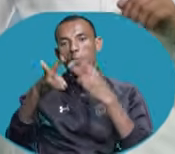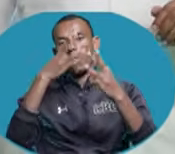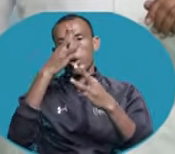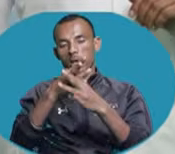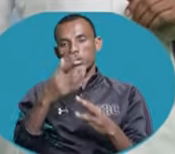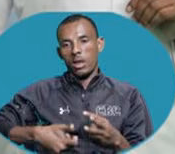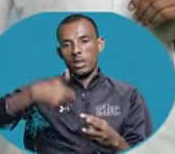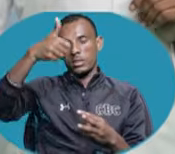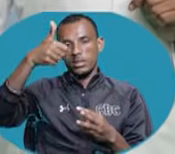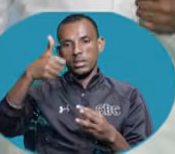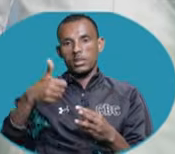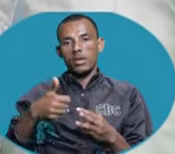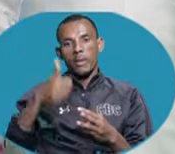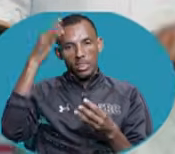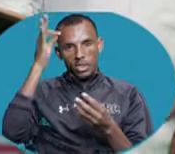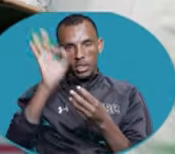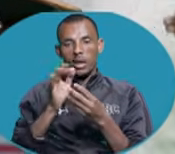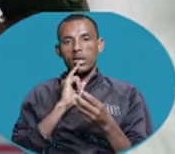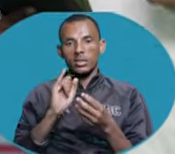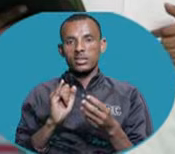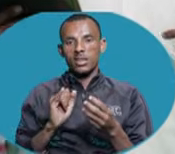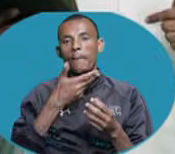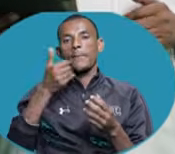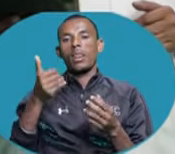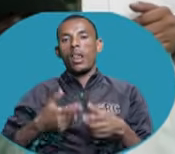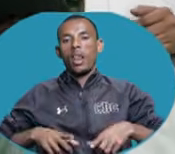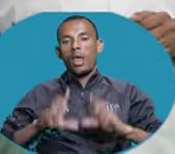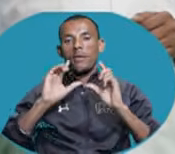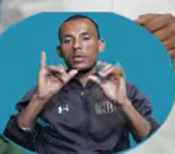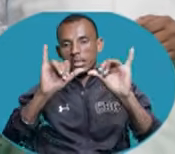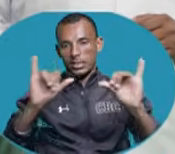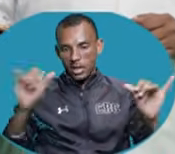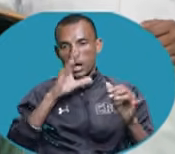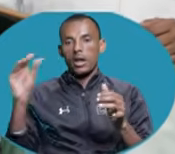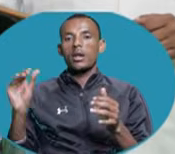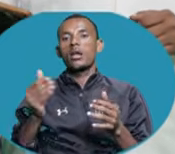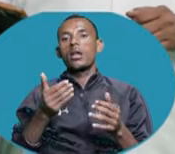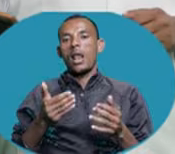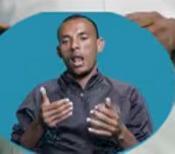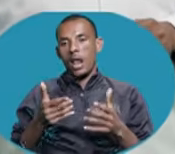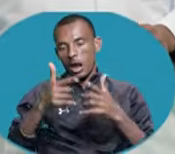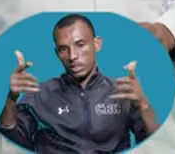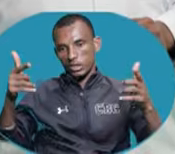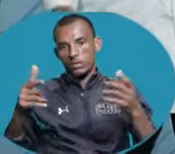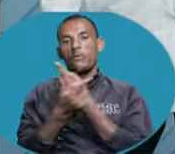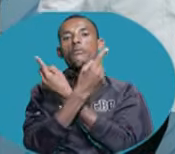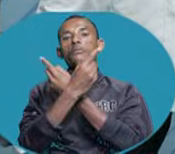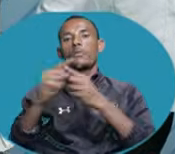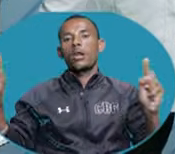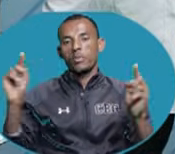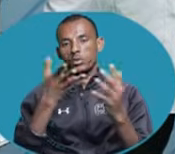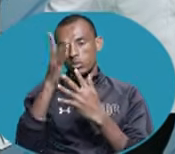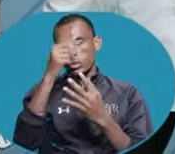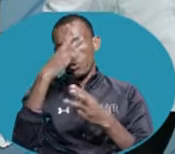freedom throughout the world. The other main target, promoting human rights, respect, international law, and